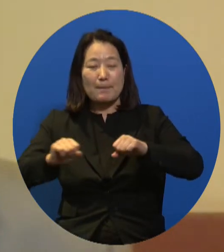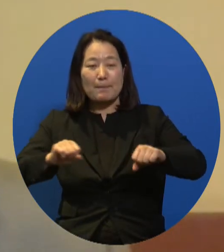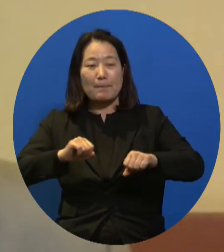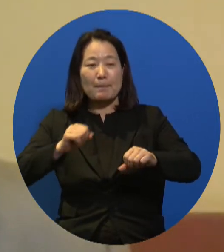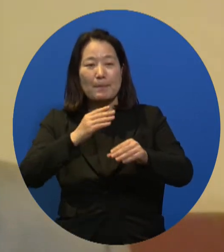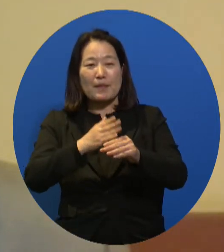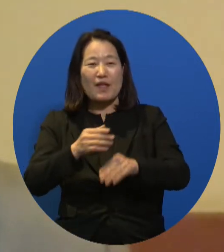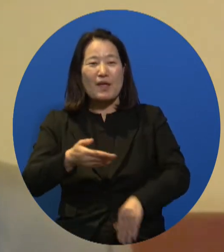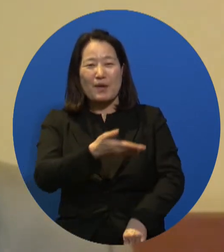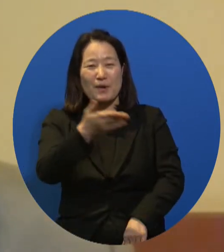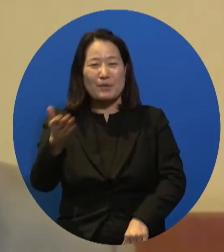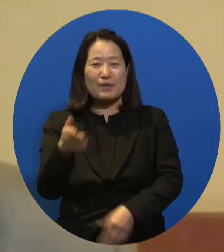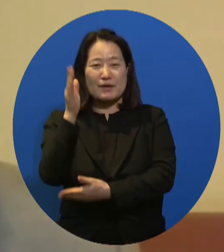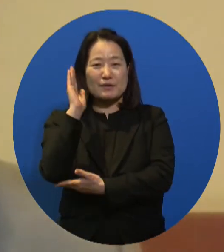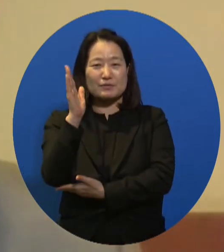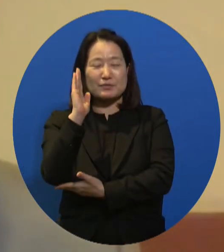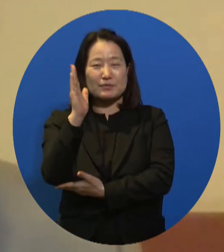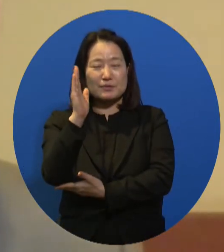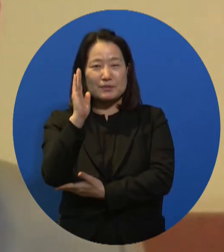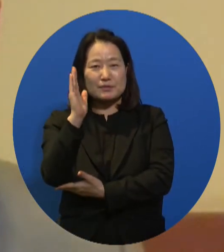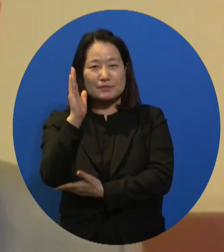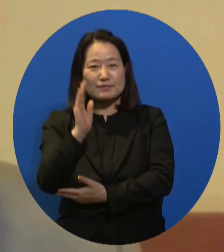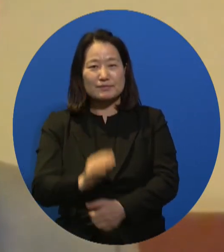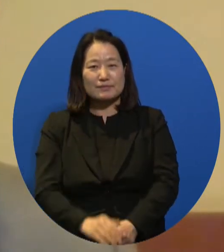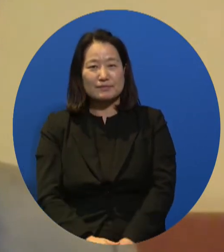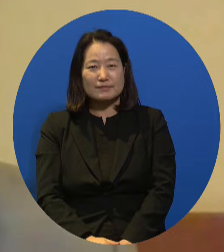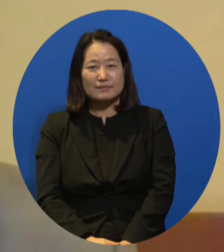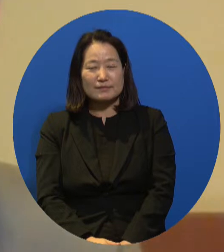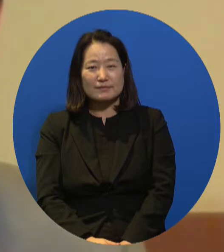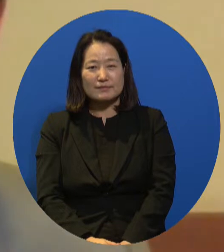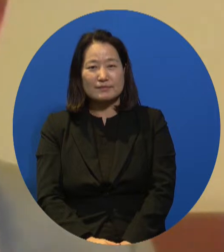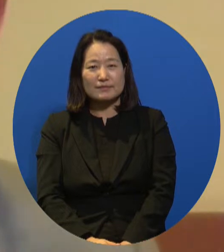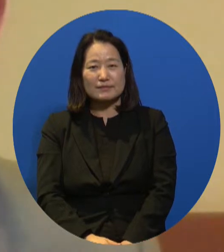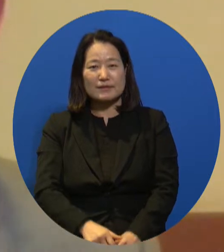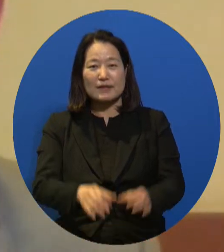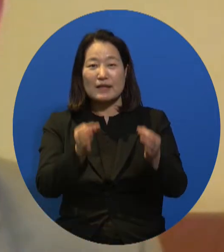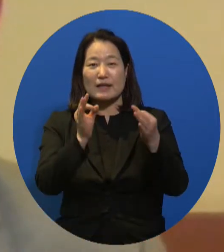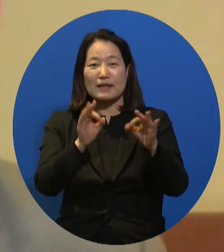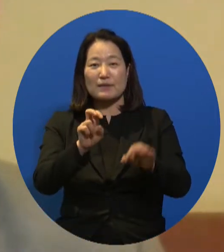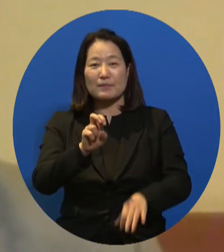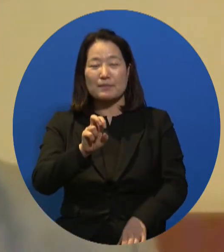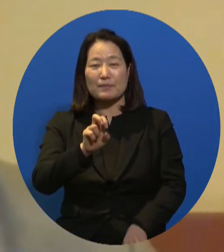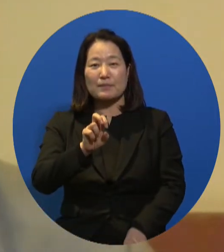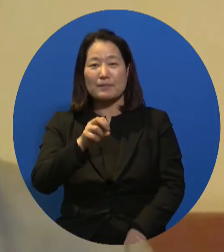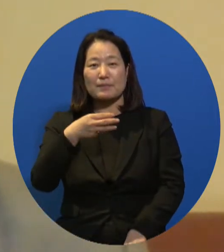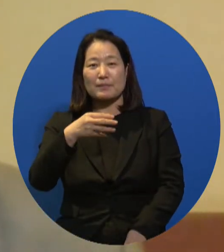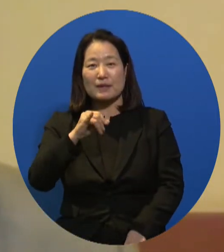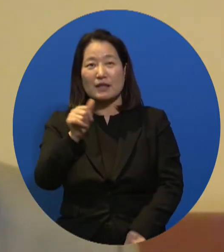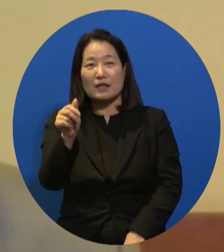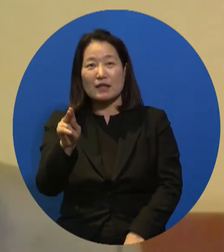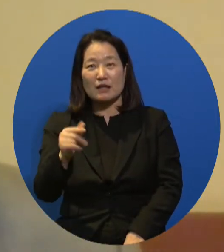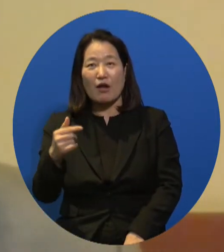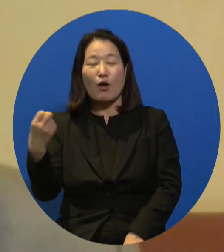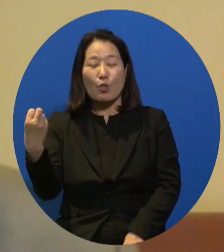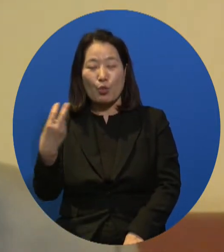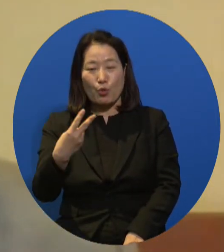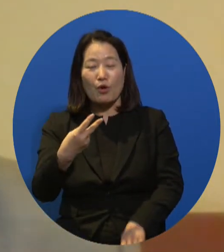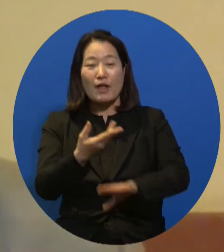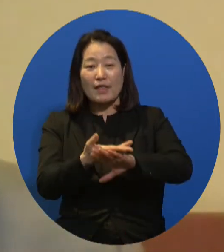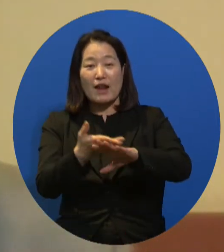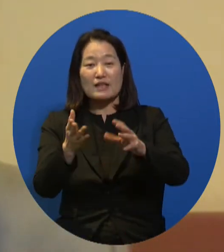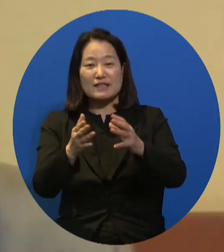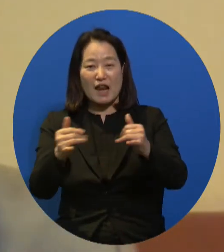of Korea, Ms. Myung Kim, among other experts of the committee this week in fighting really for